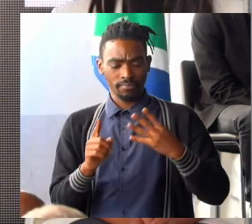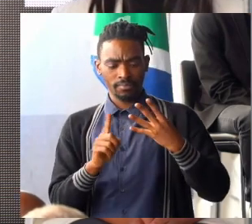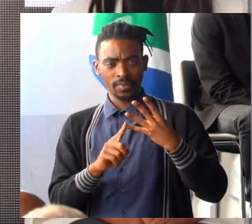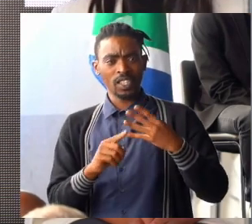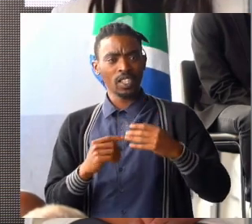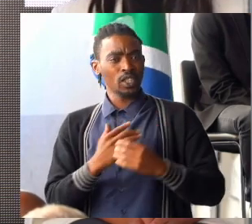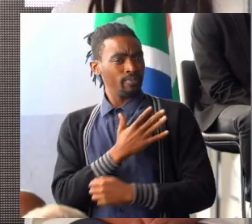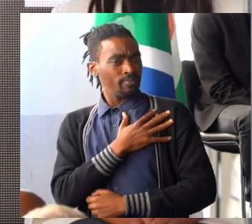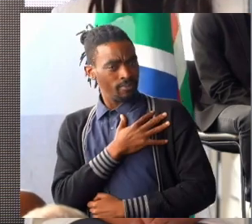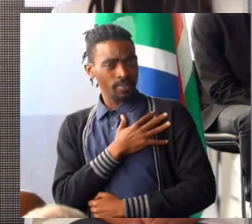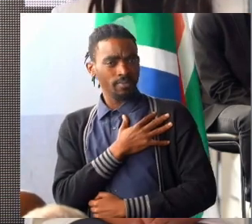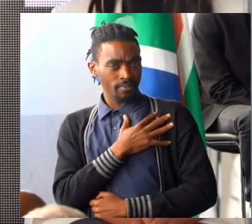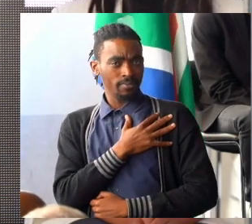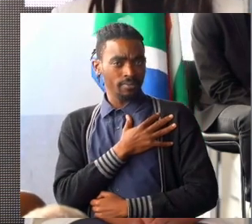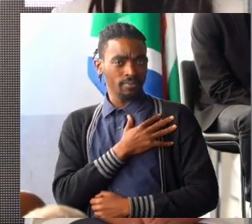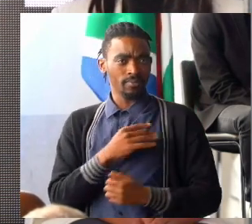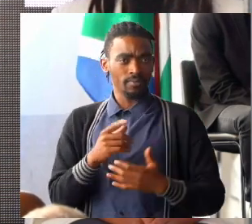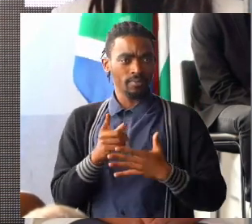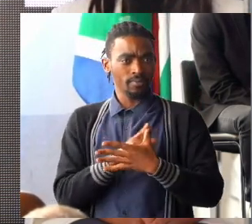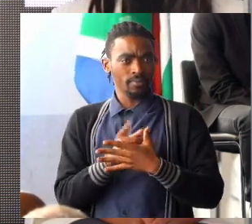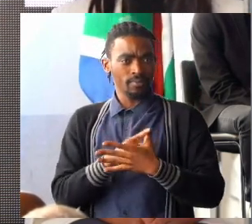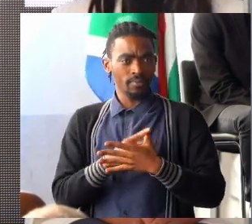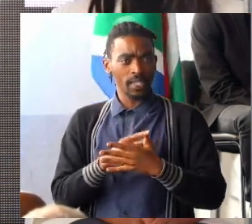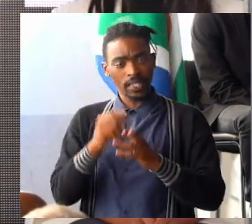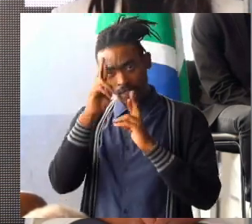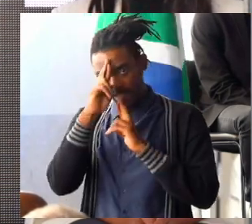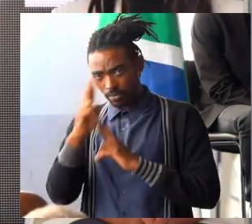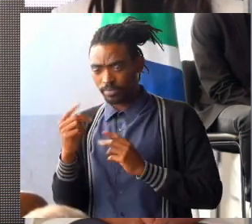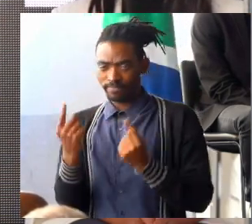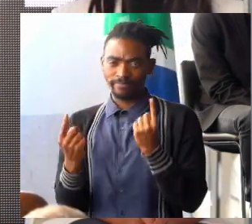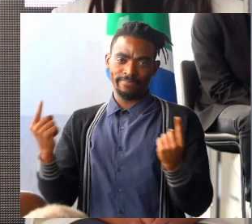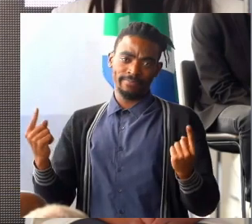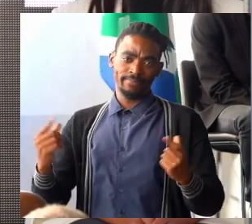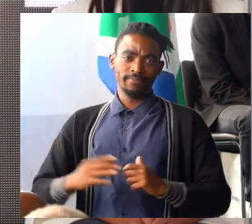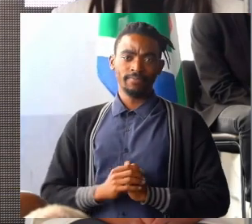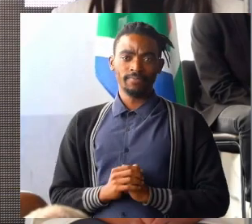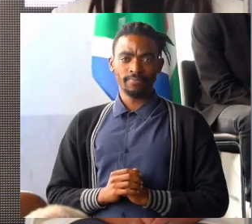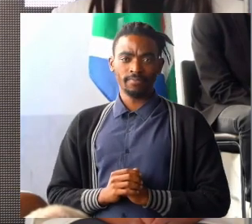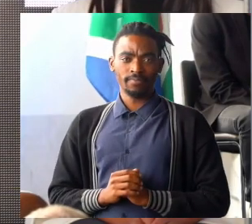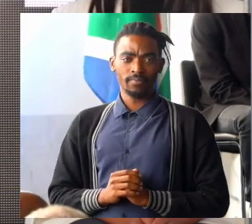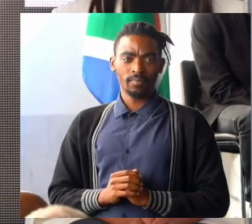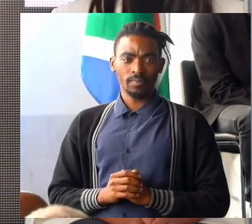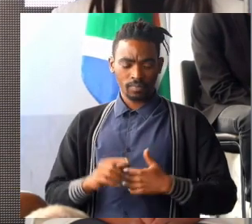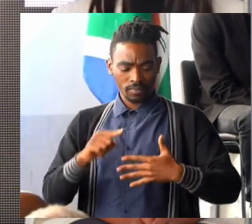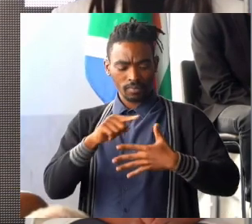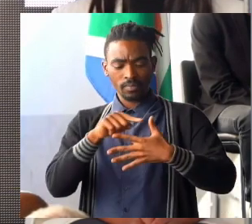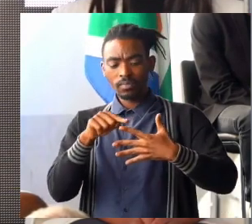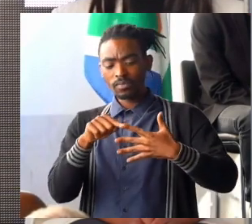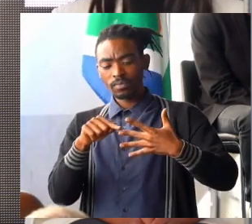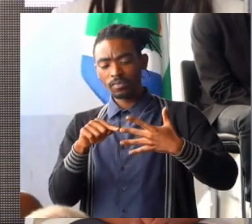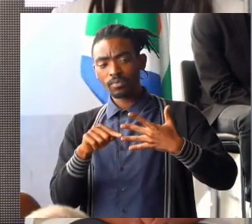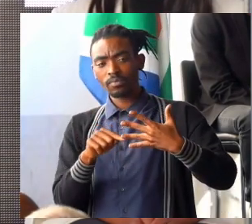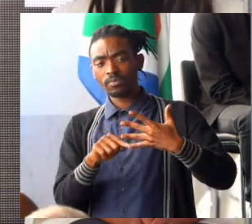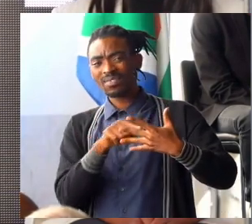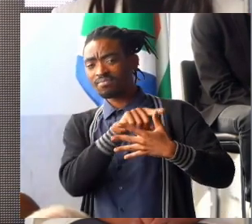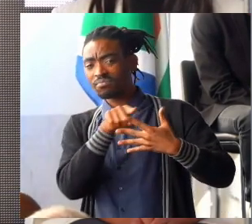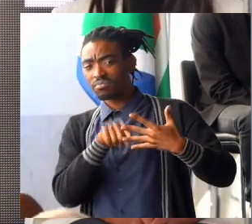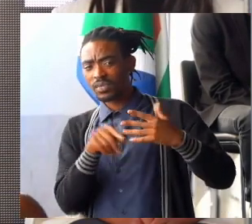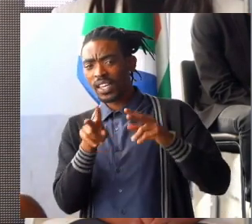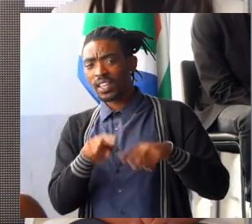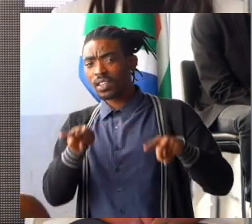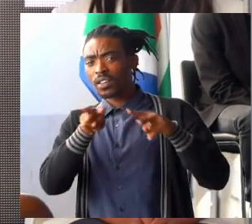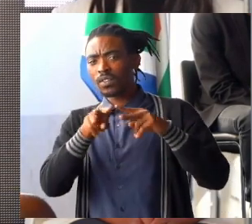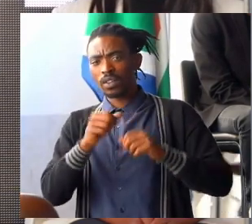solidarity, and integrity. These are not just Rise Mzansi's values, but the values